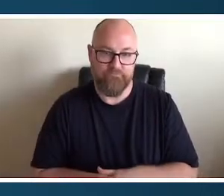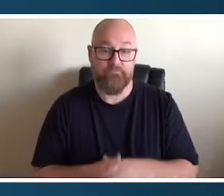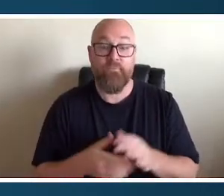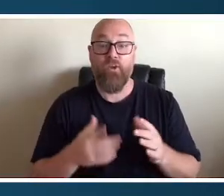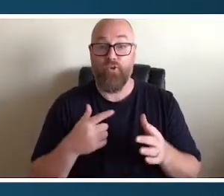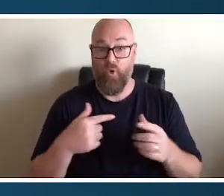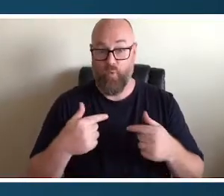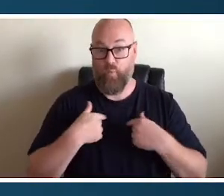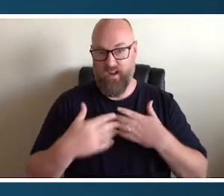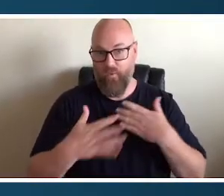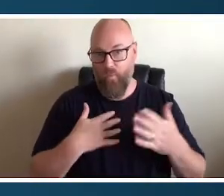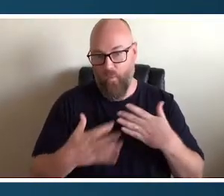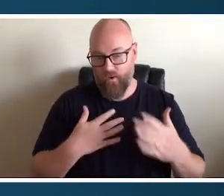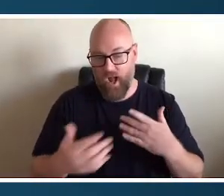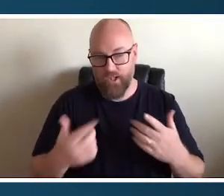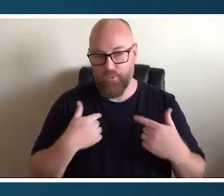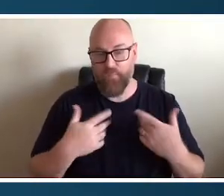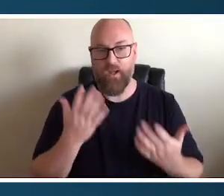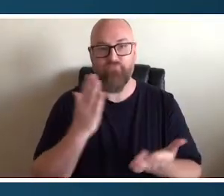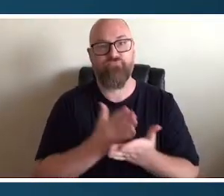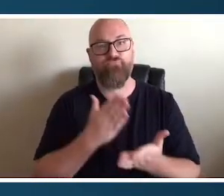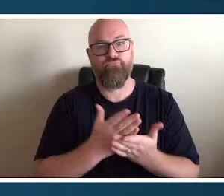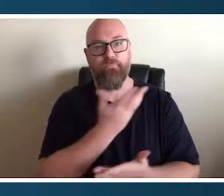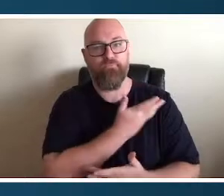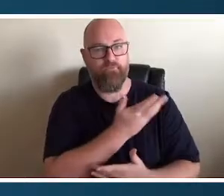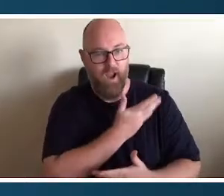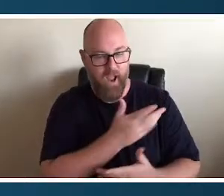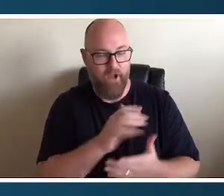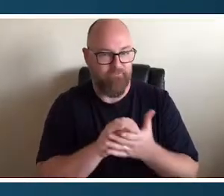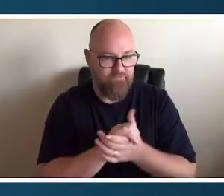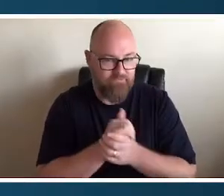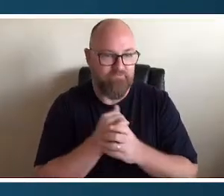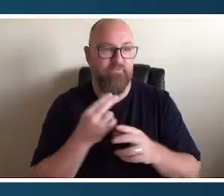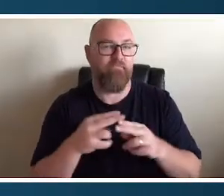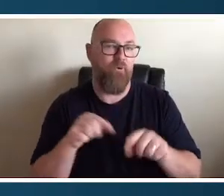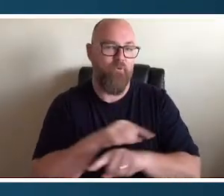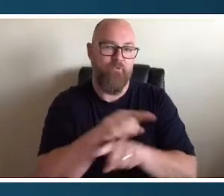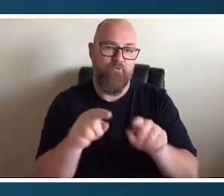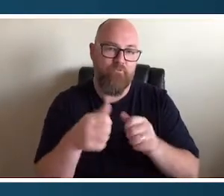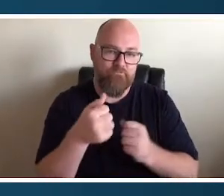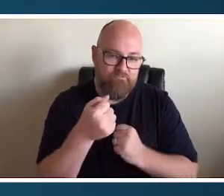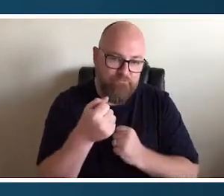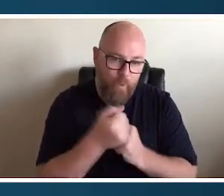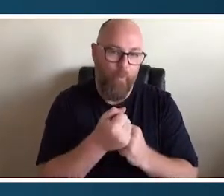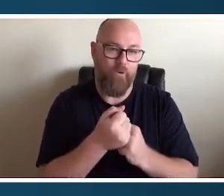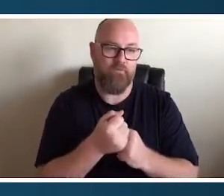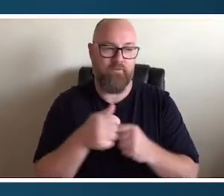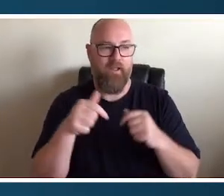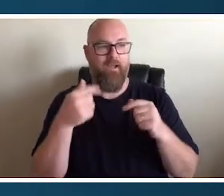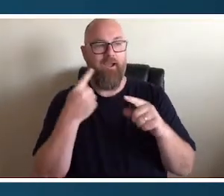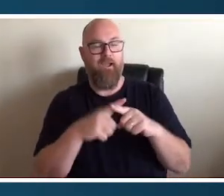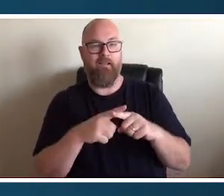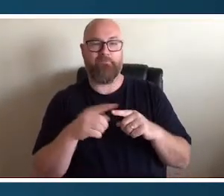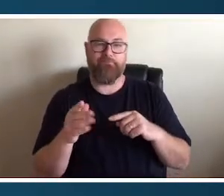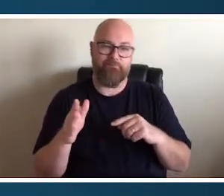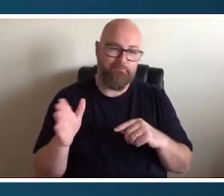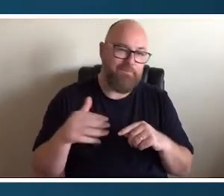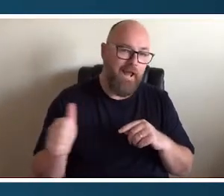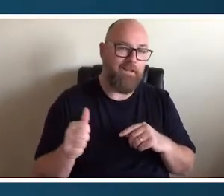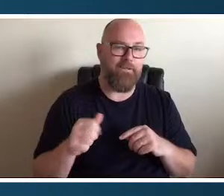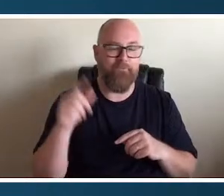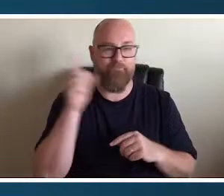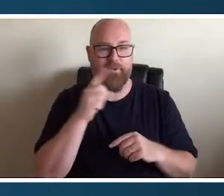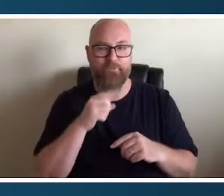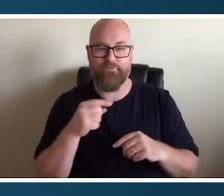we are incredibly proud and grateful for the continuous support and talent that this conference attracts from